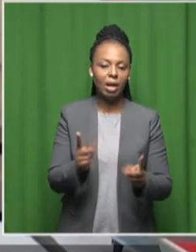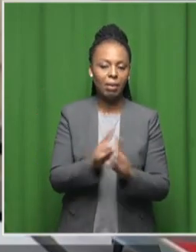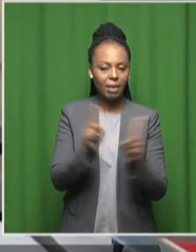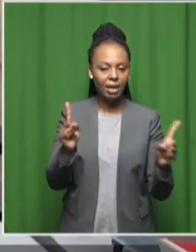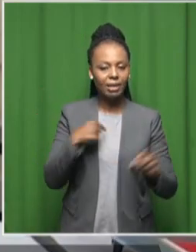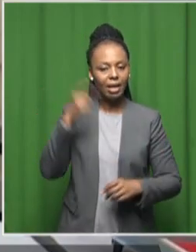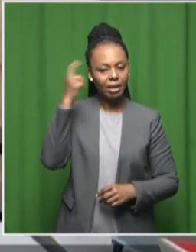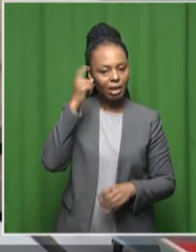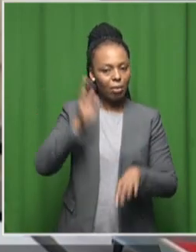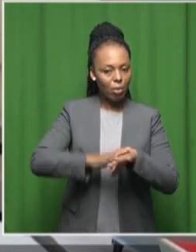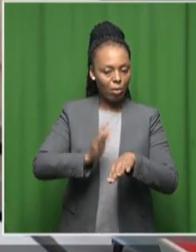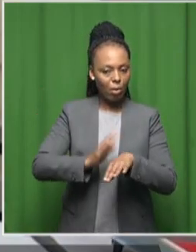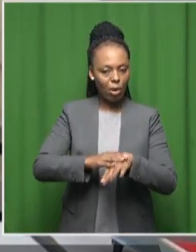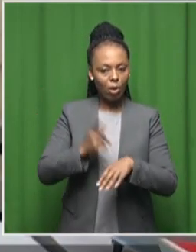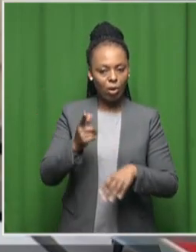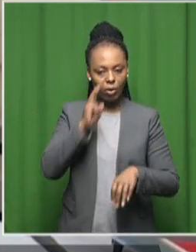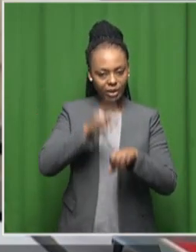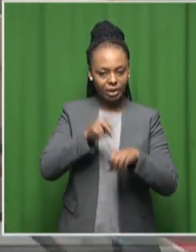increasing,